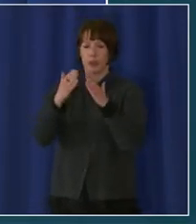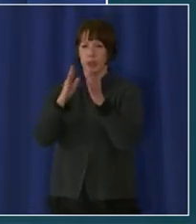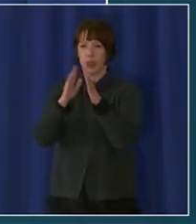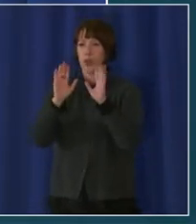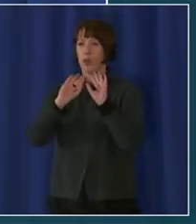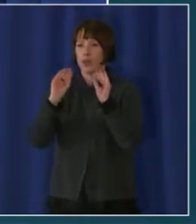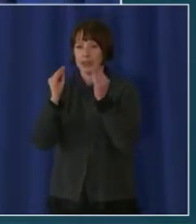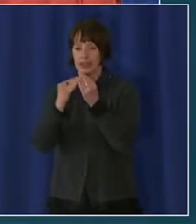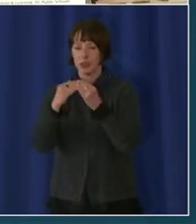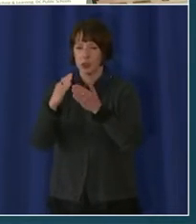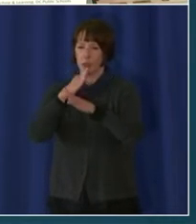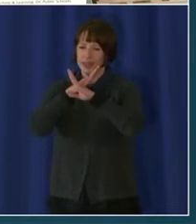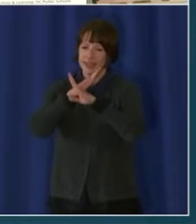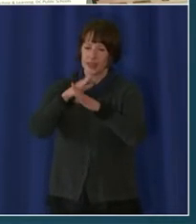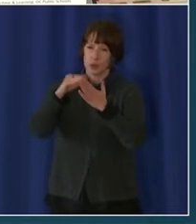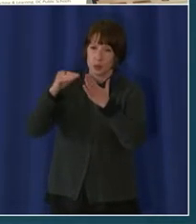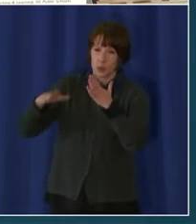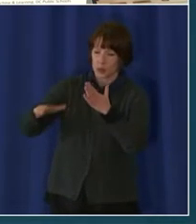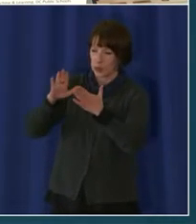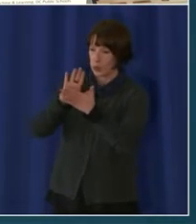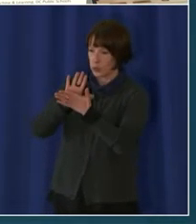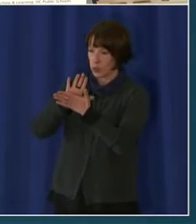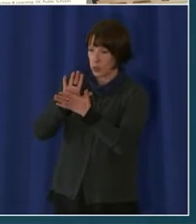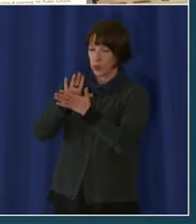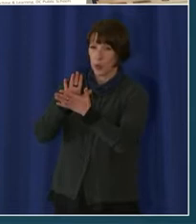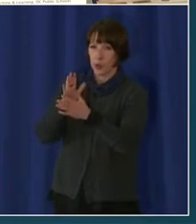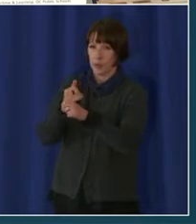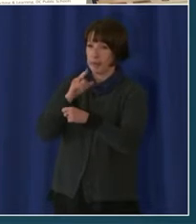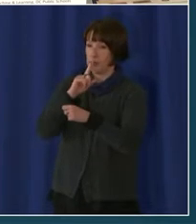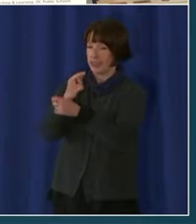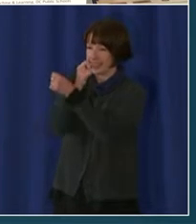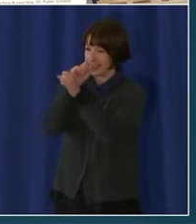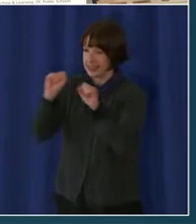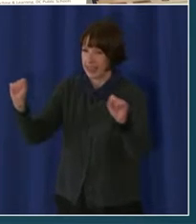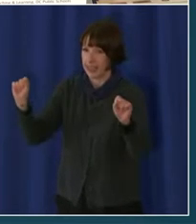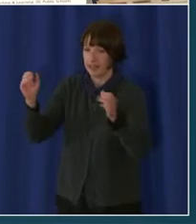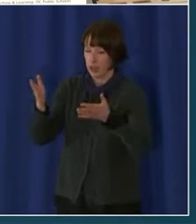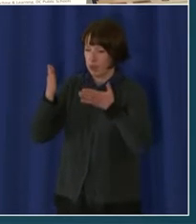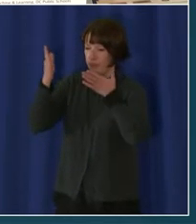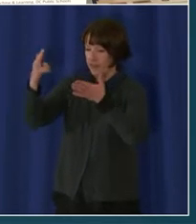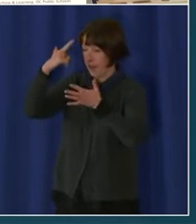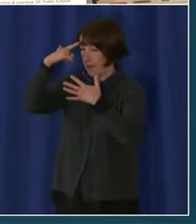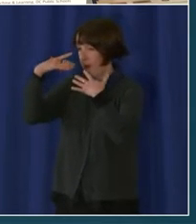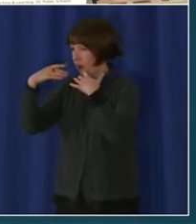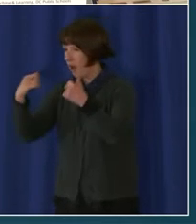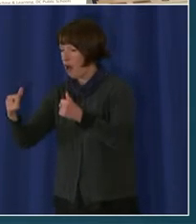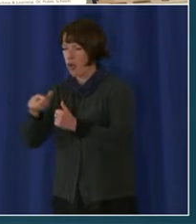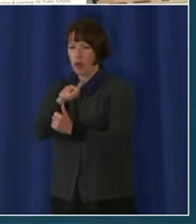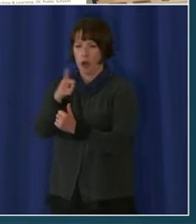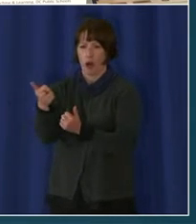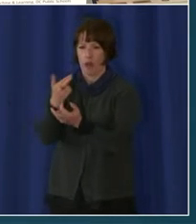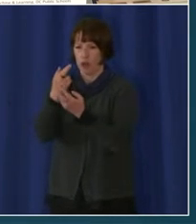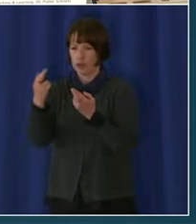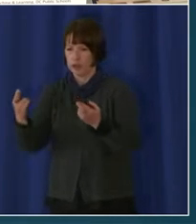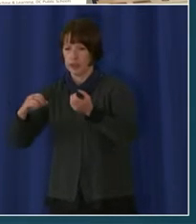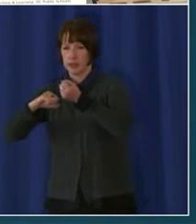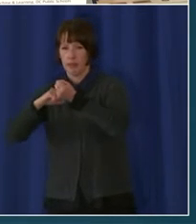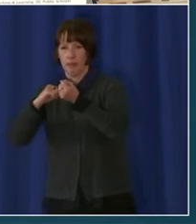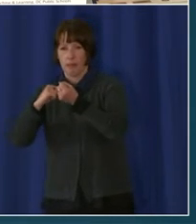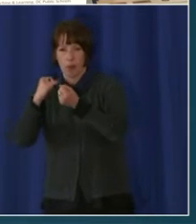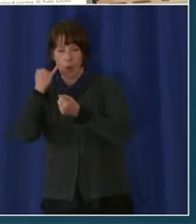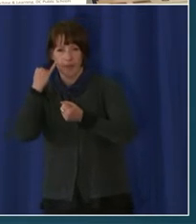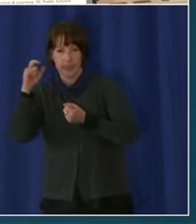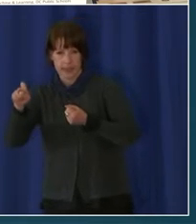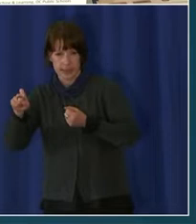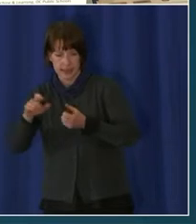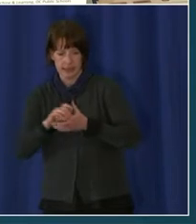to protect our students at school, to ensure there's a safe environment, and to provide mental health and other resources and supports as